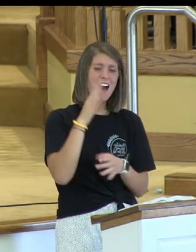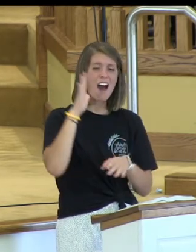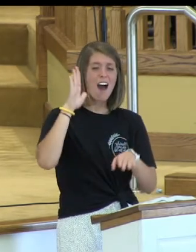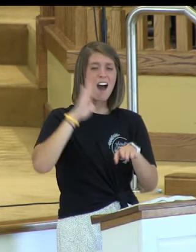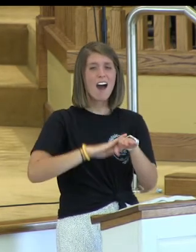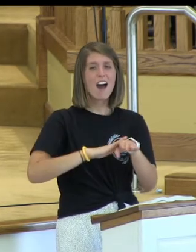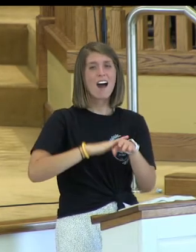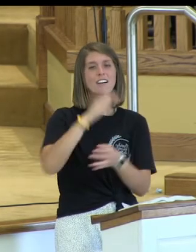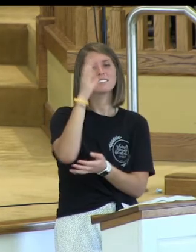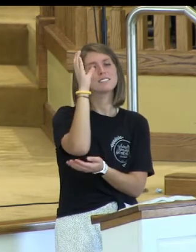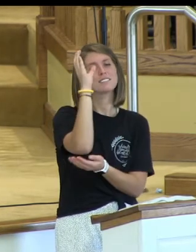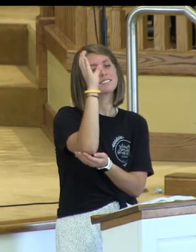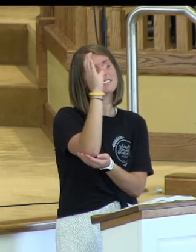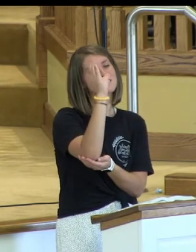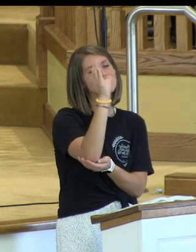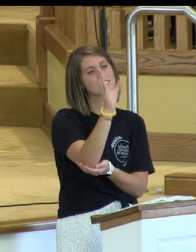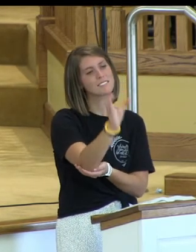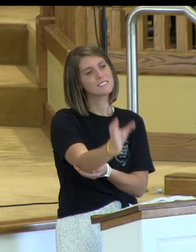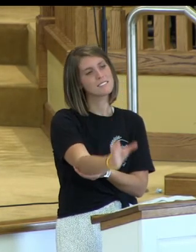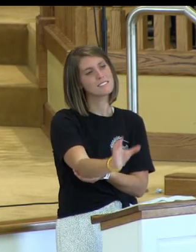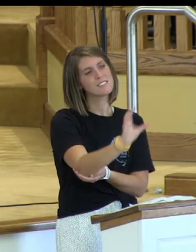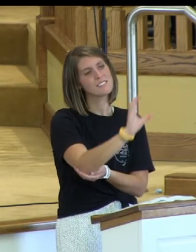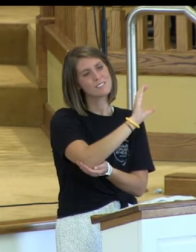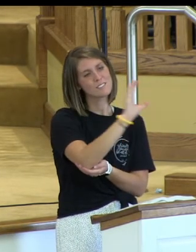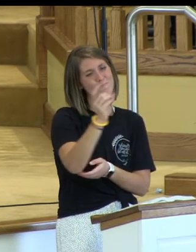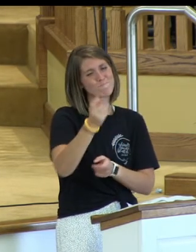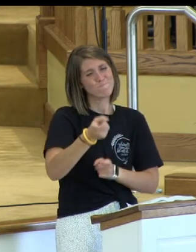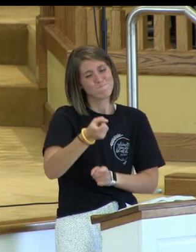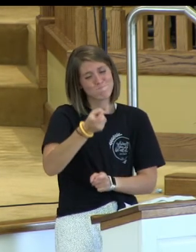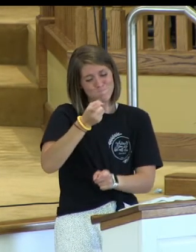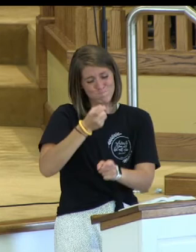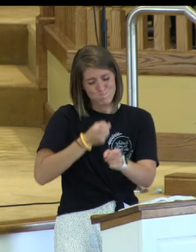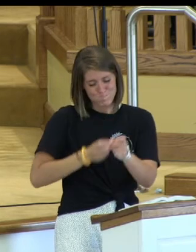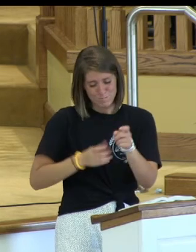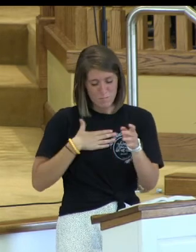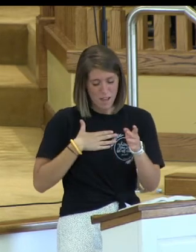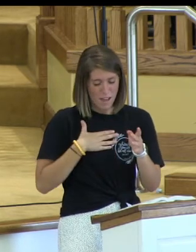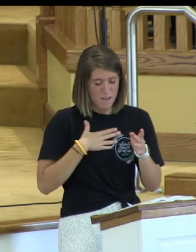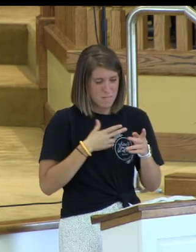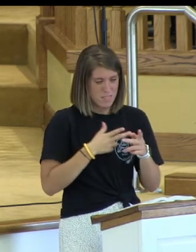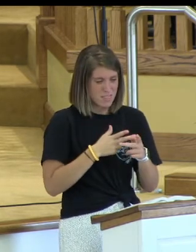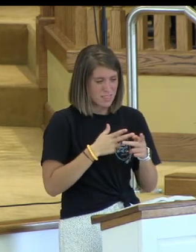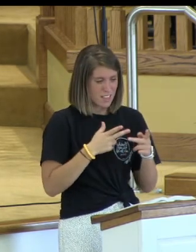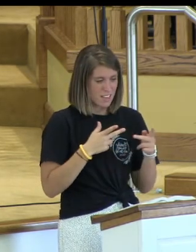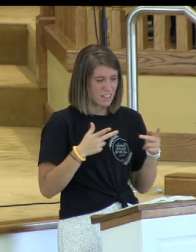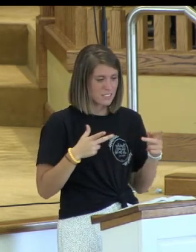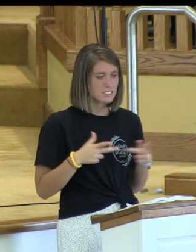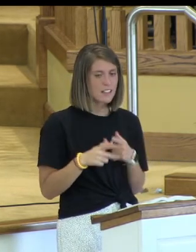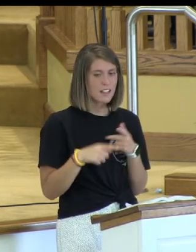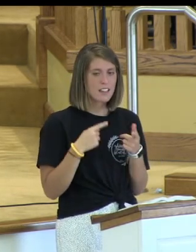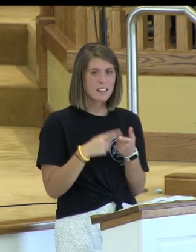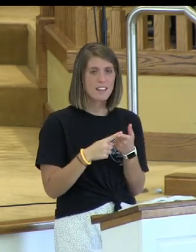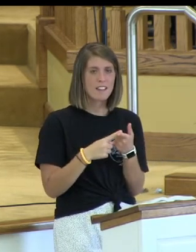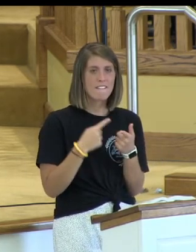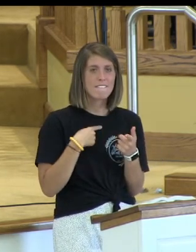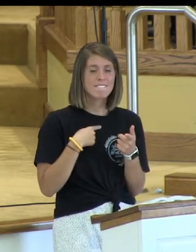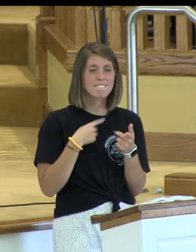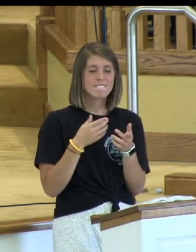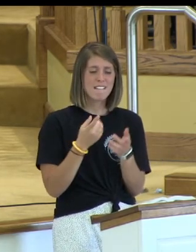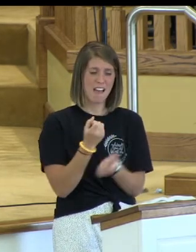On Mount Calvary takes my place. Then I